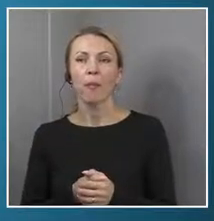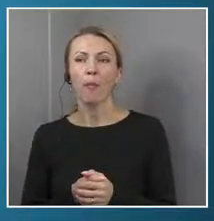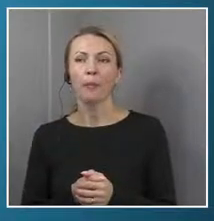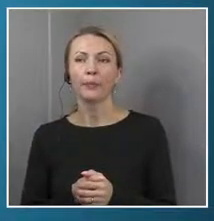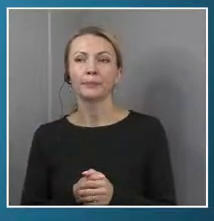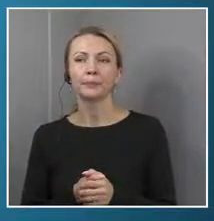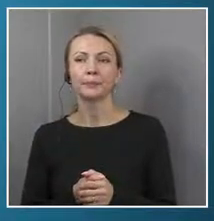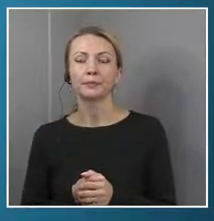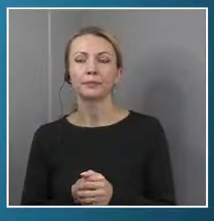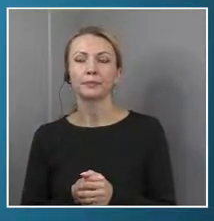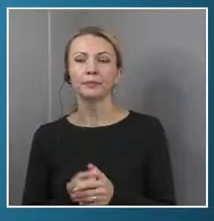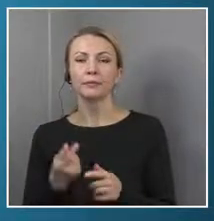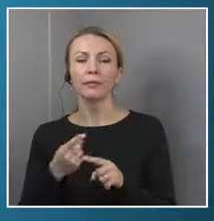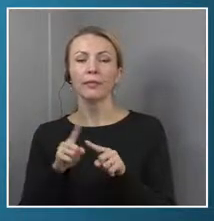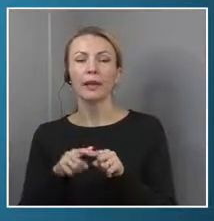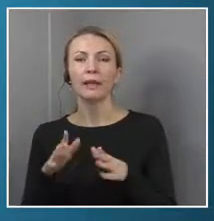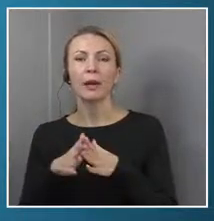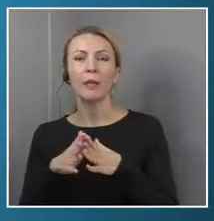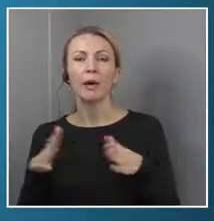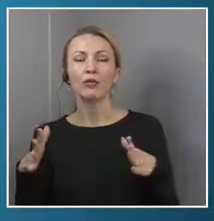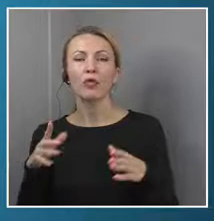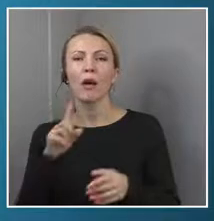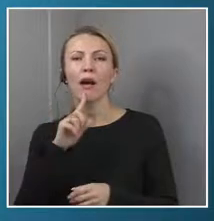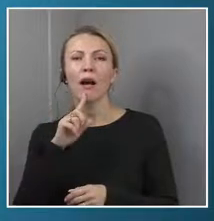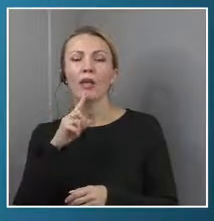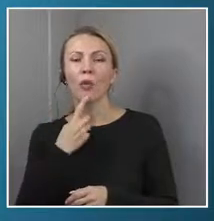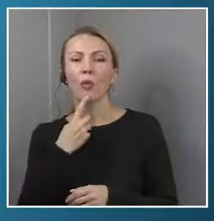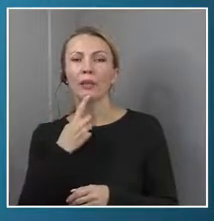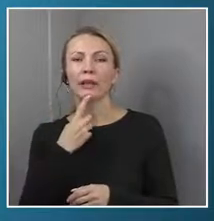United States, 44%.